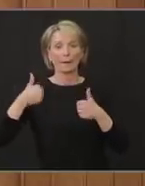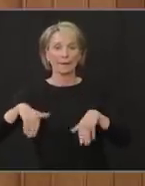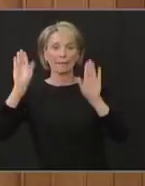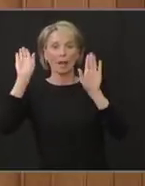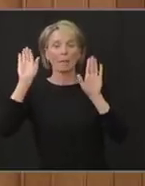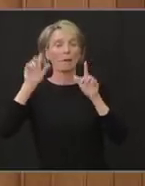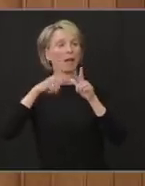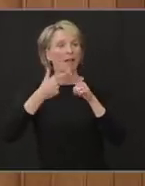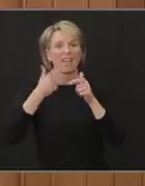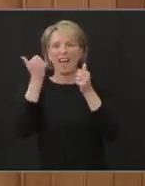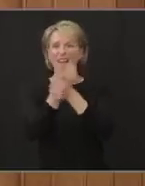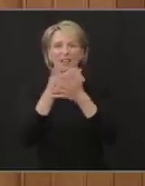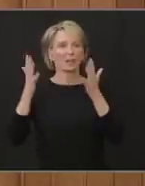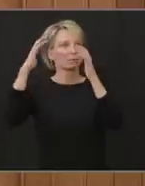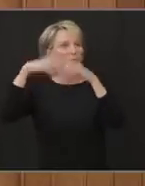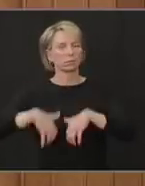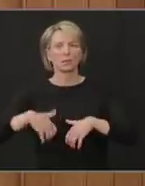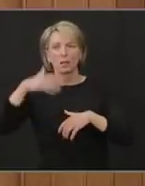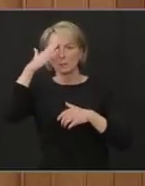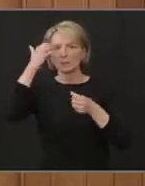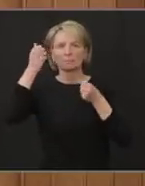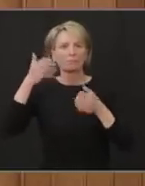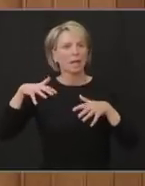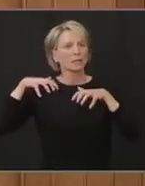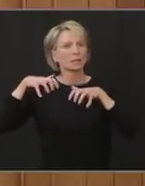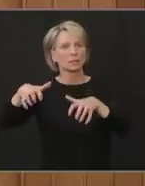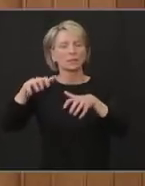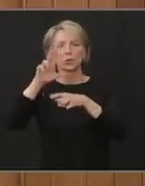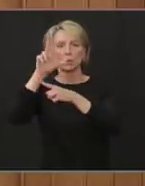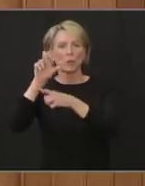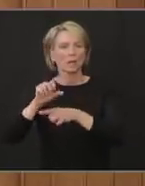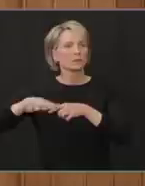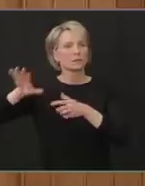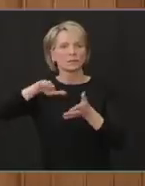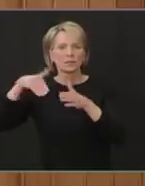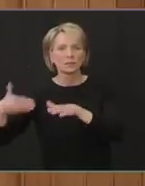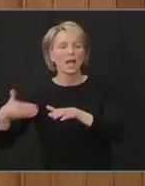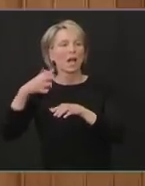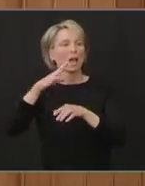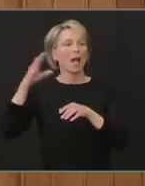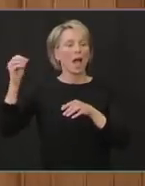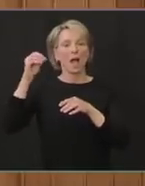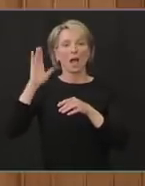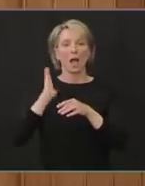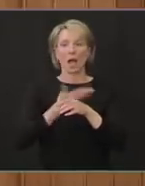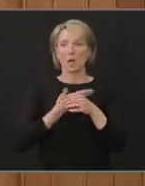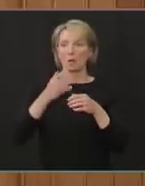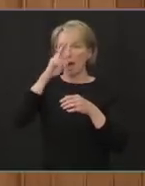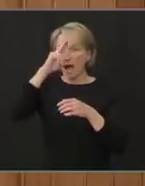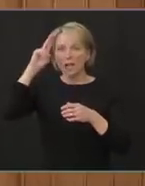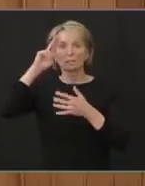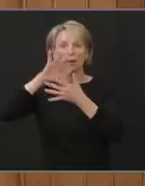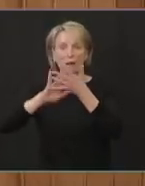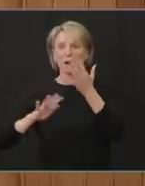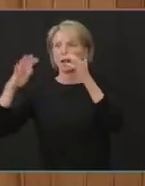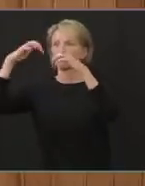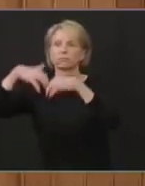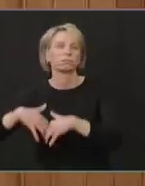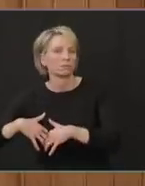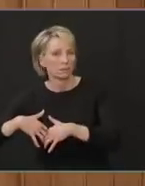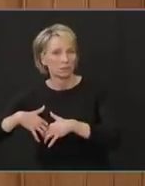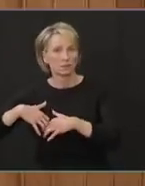because millions of Americans die and our healthcare system collapses under the weight. There is no